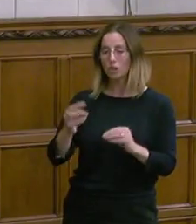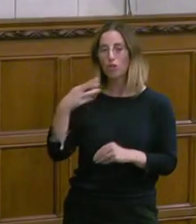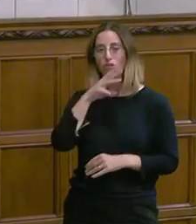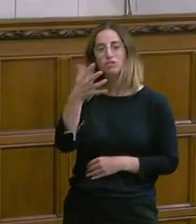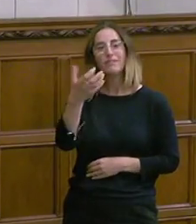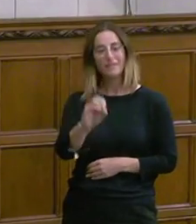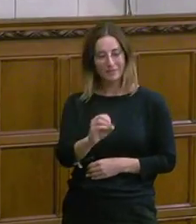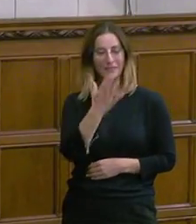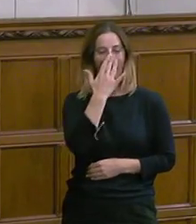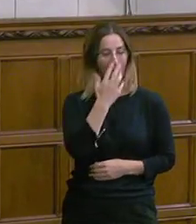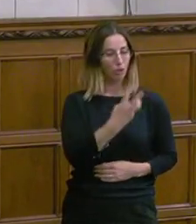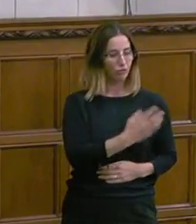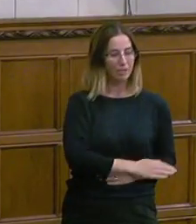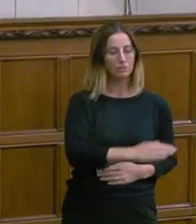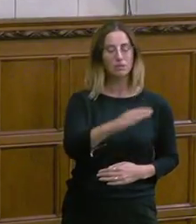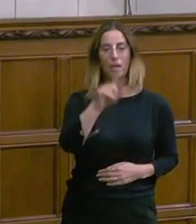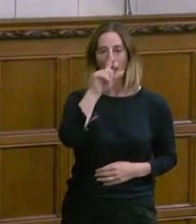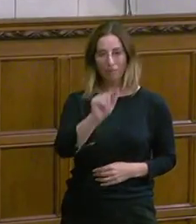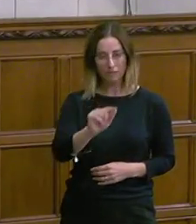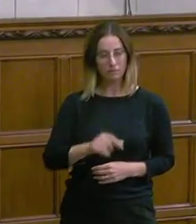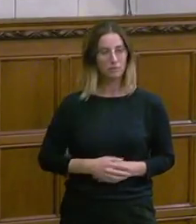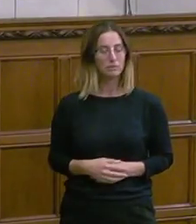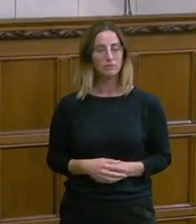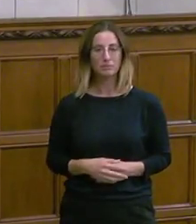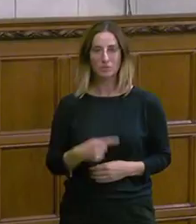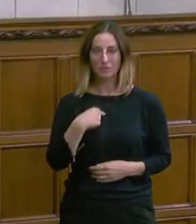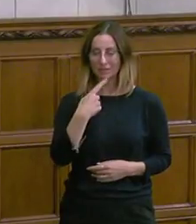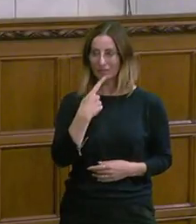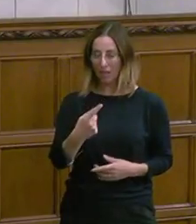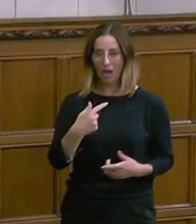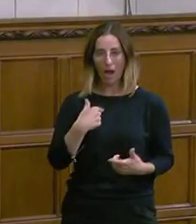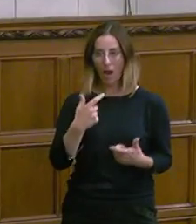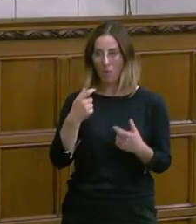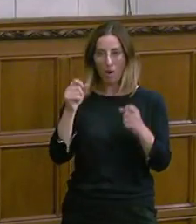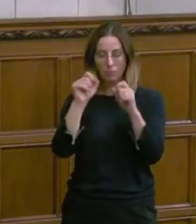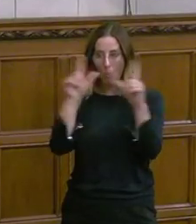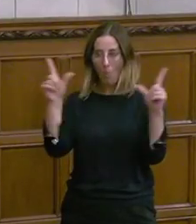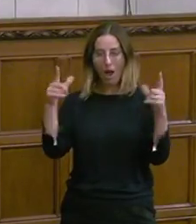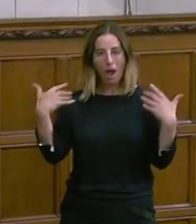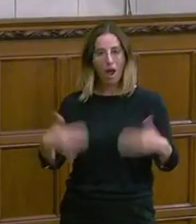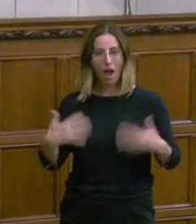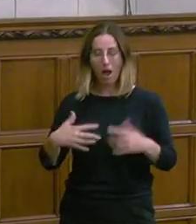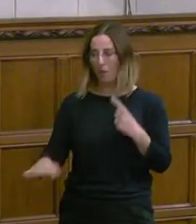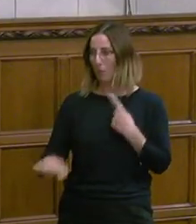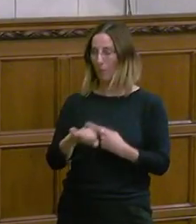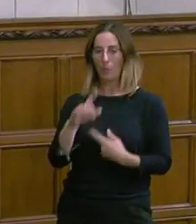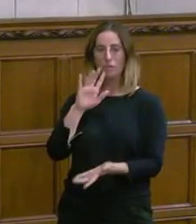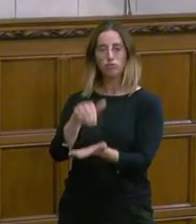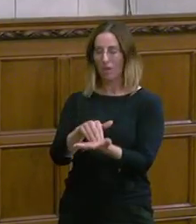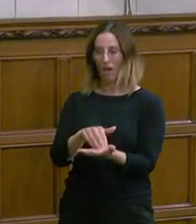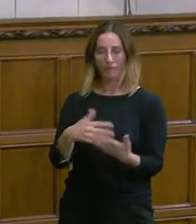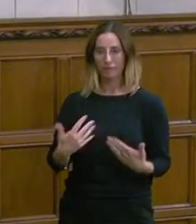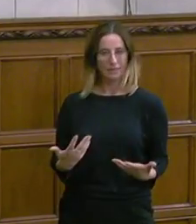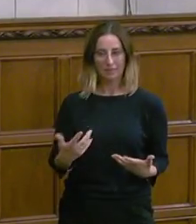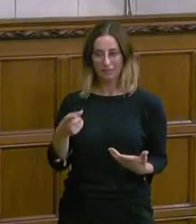aged between 3 and 11. And to say my eyes were opened when I visited the place is an understatement. It truly